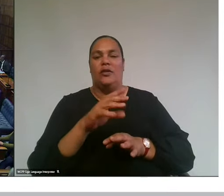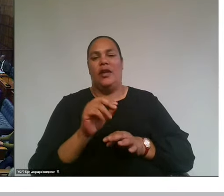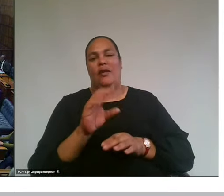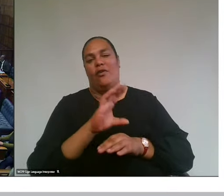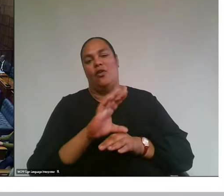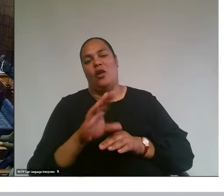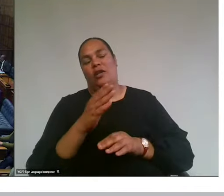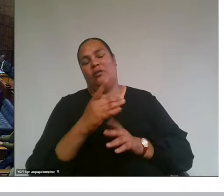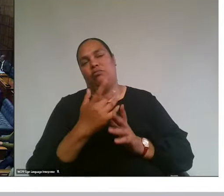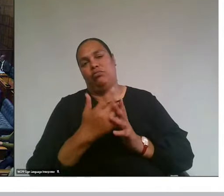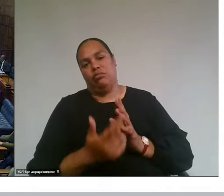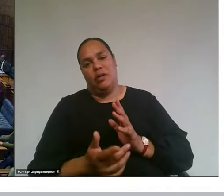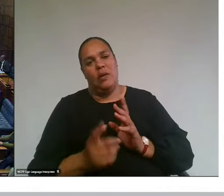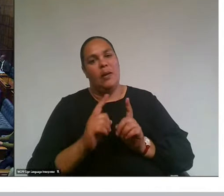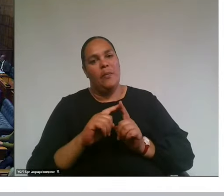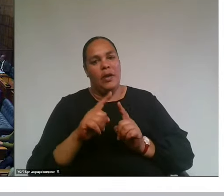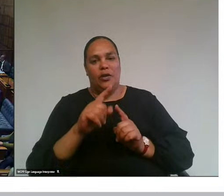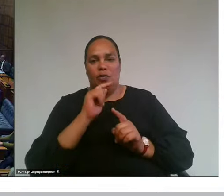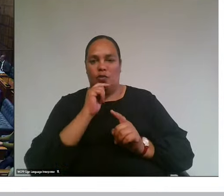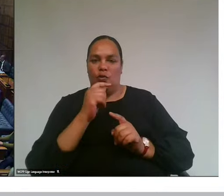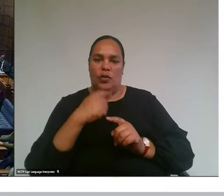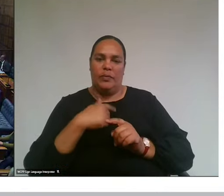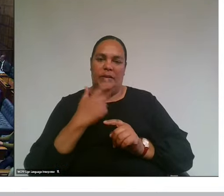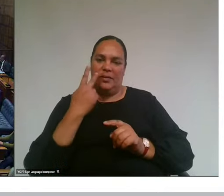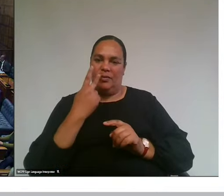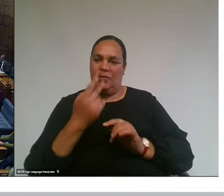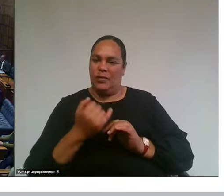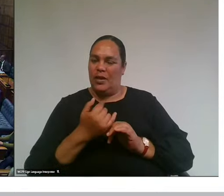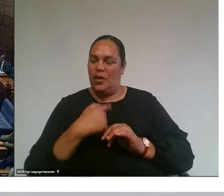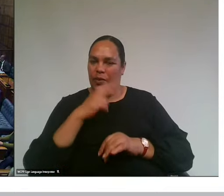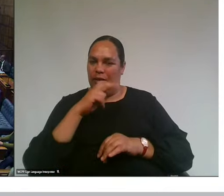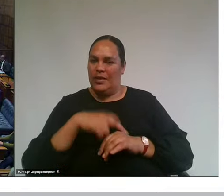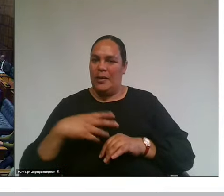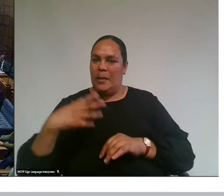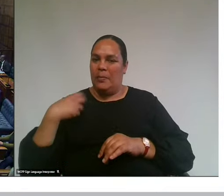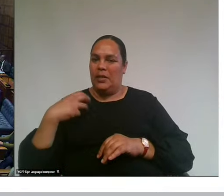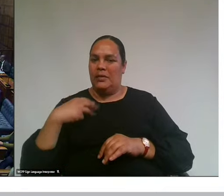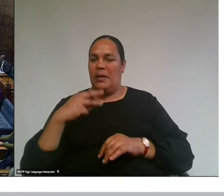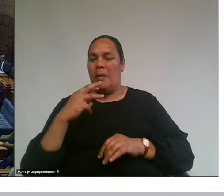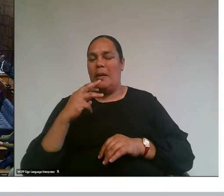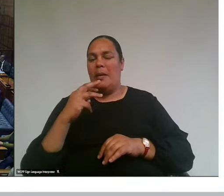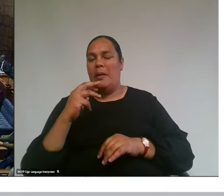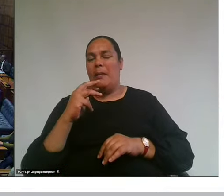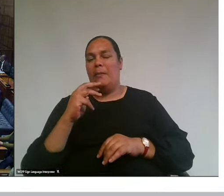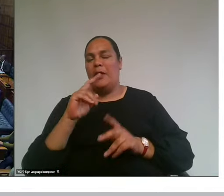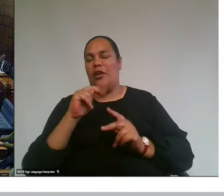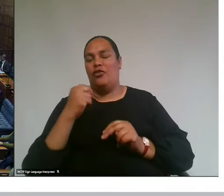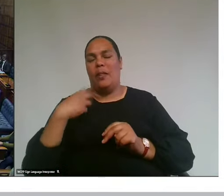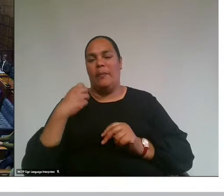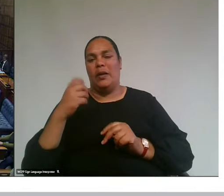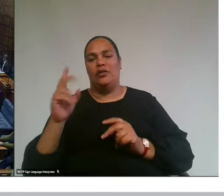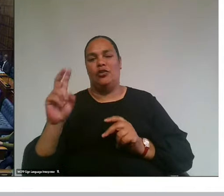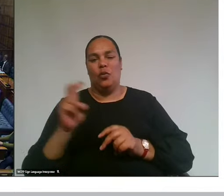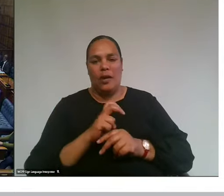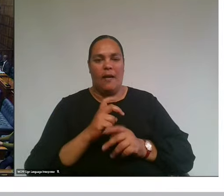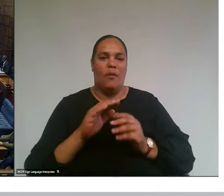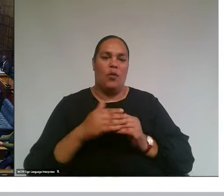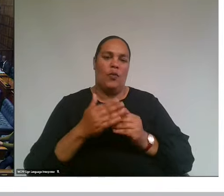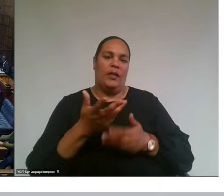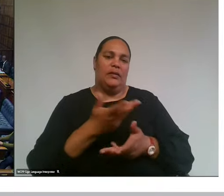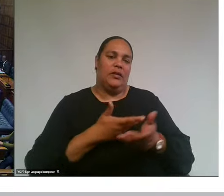there Etc but it seems to me as if we must get zandi into some of these these